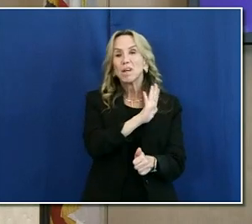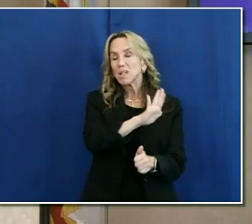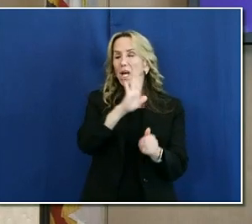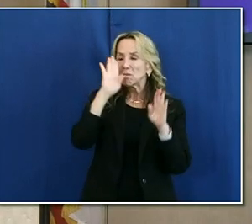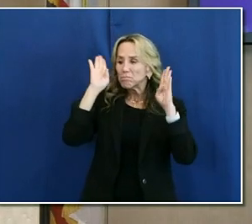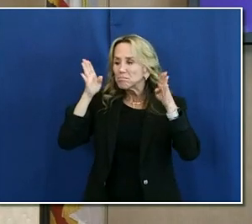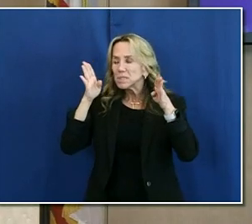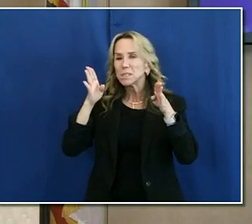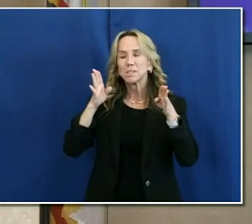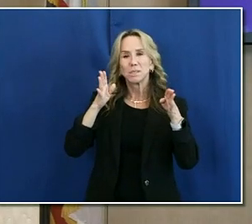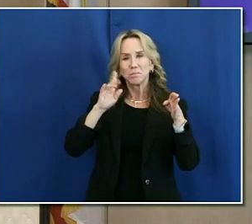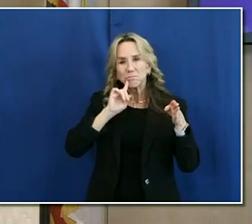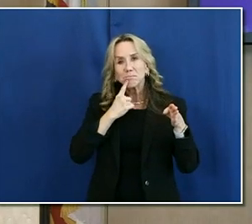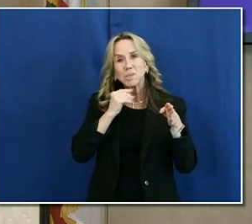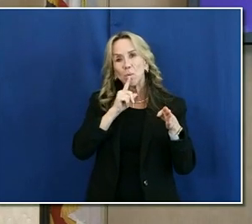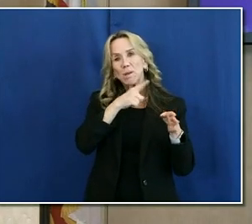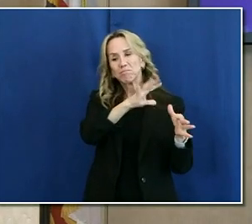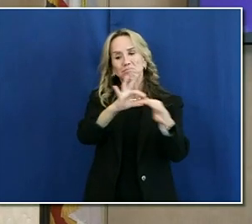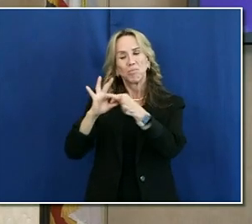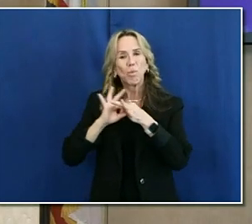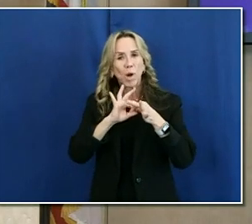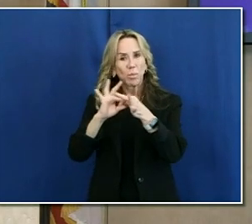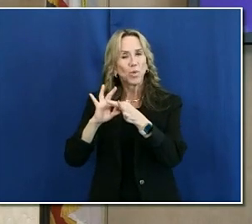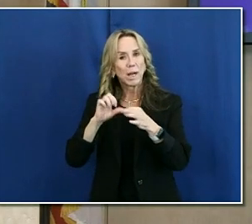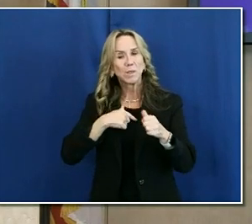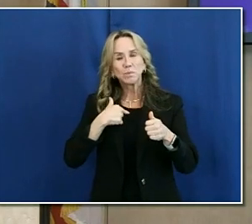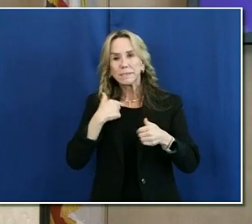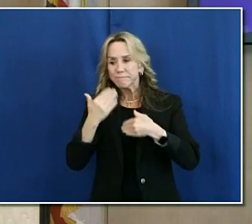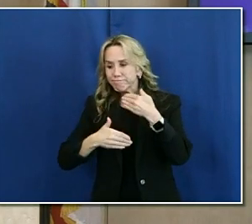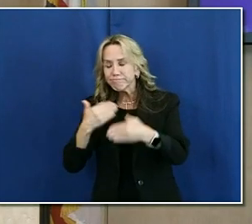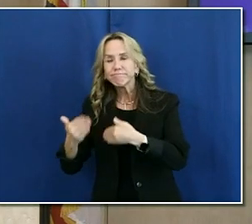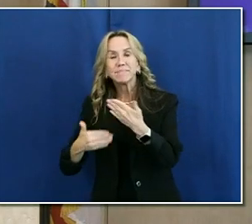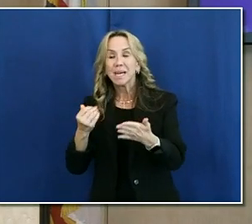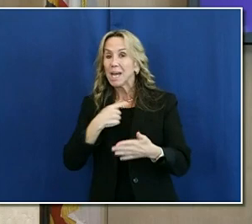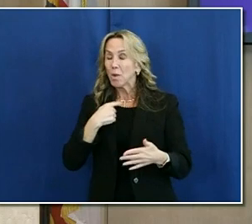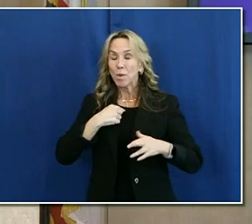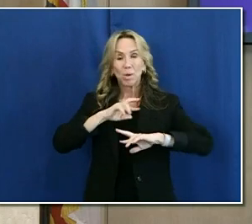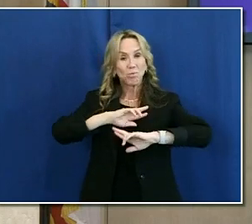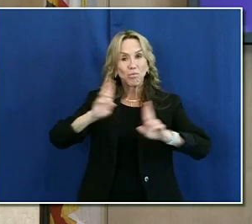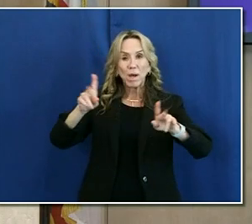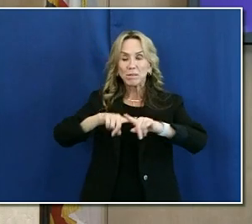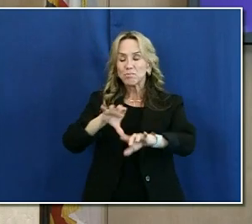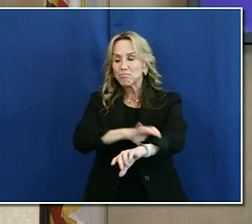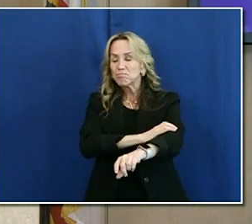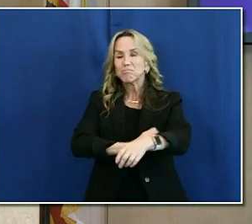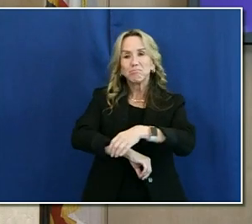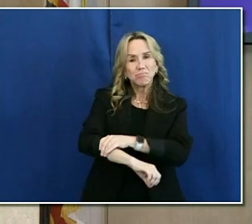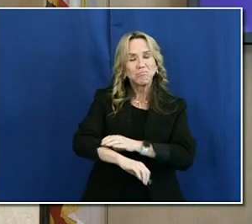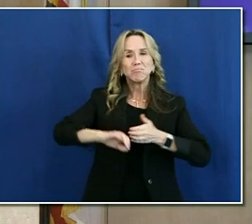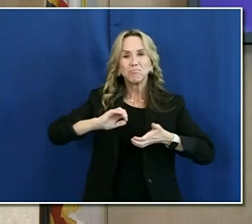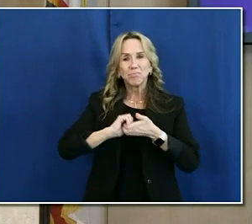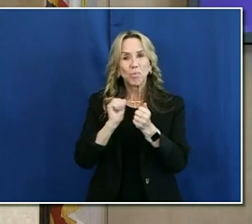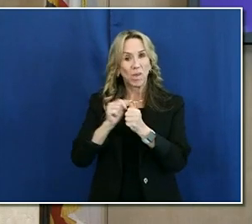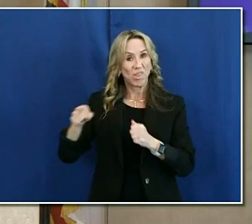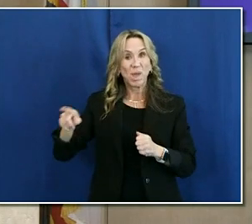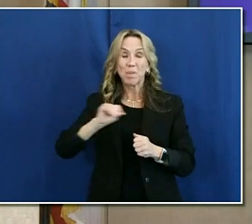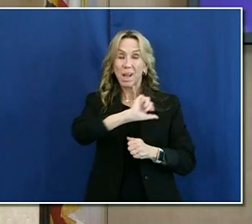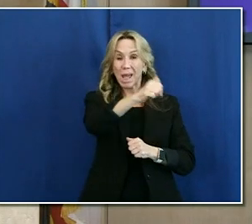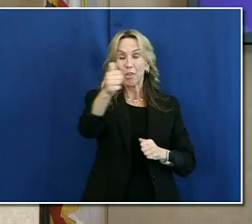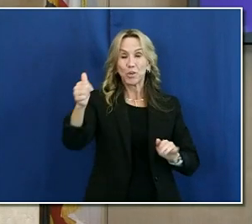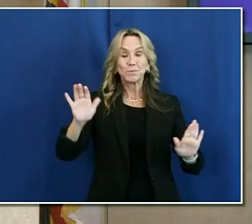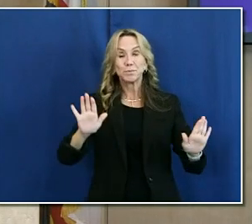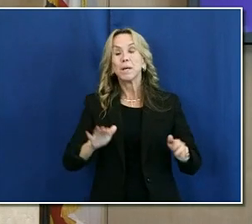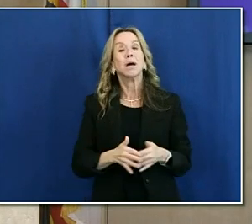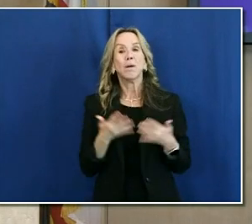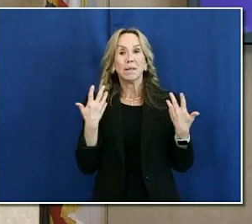cooperation as we work through these issues, and we stand ready and willing to work with them and everyone else. This concludes our briefing for today. We will not have a